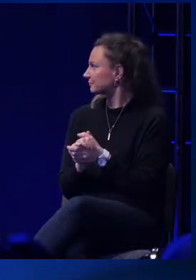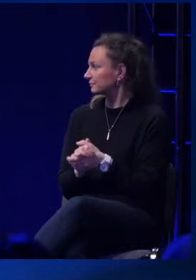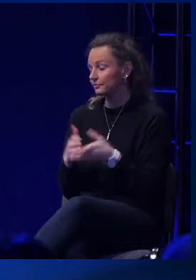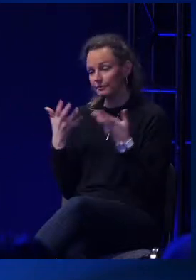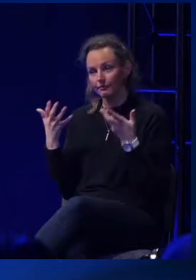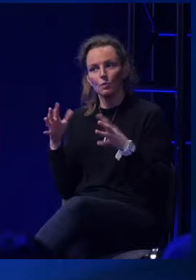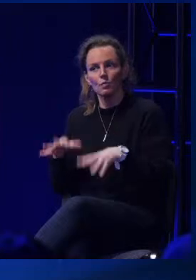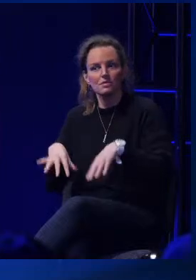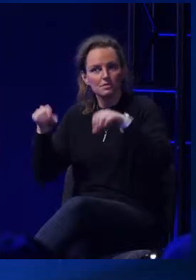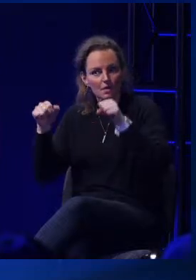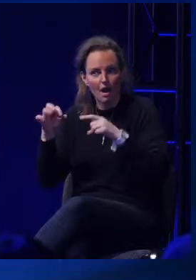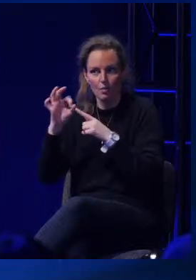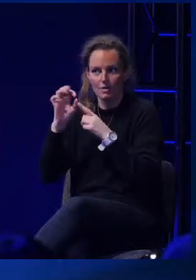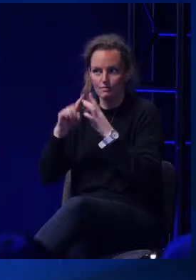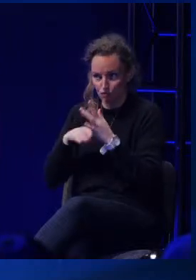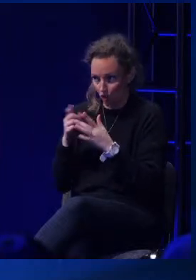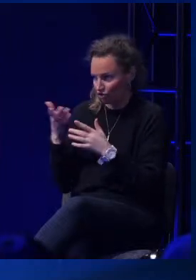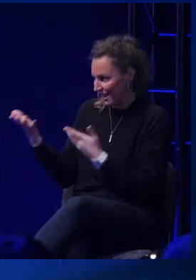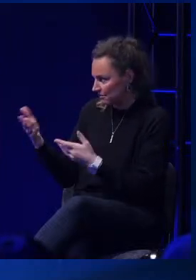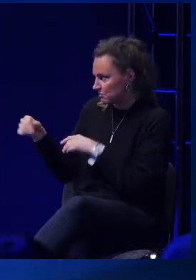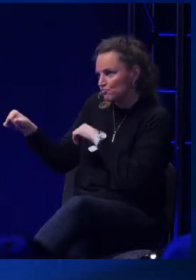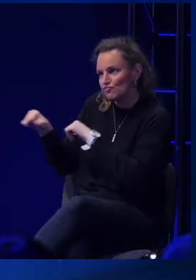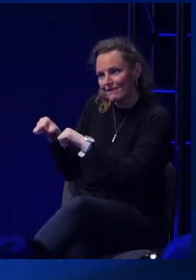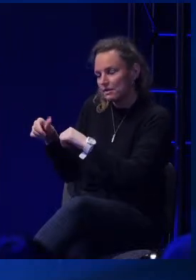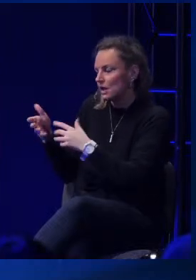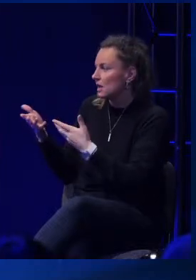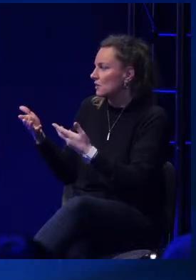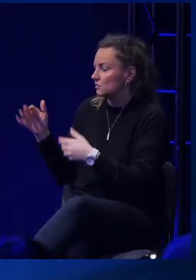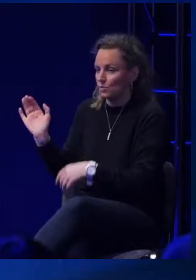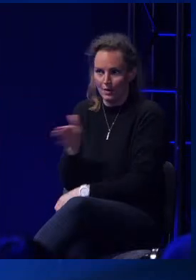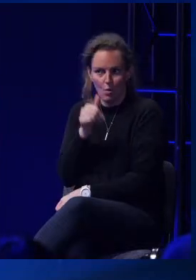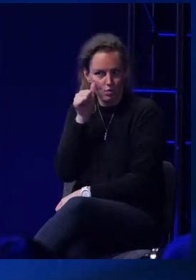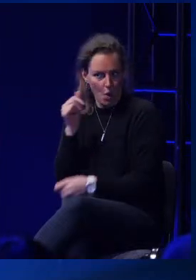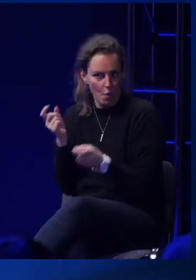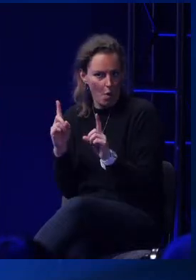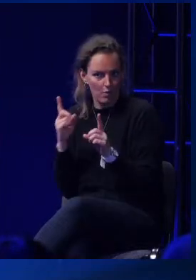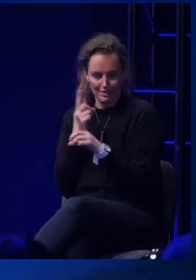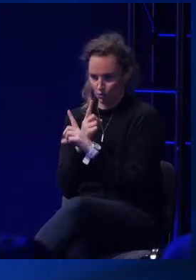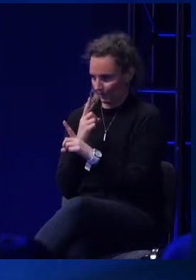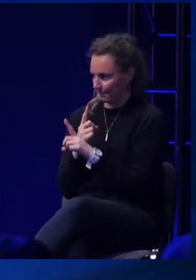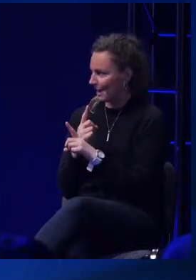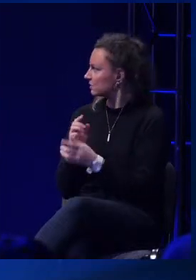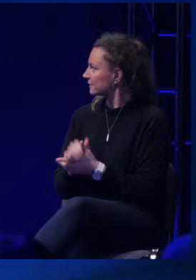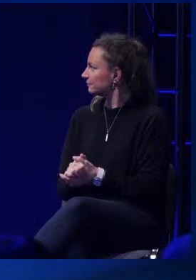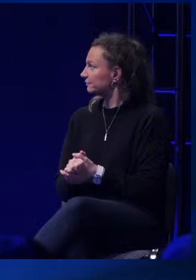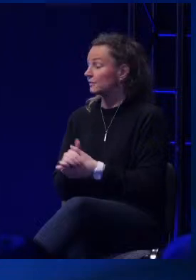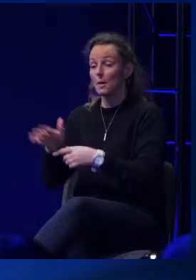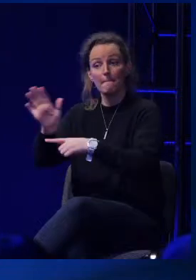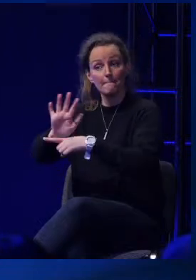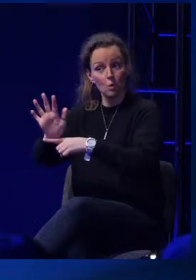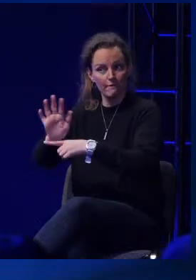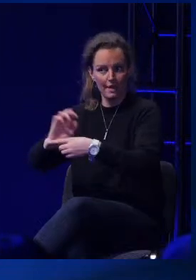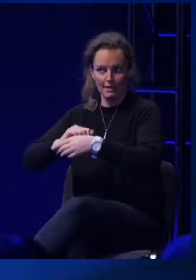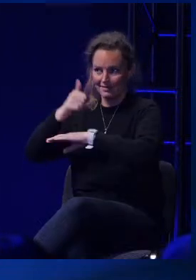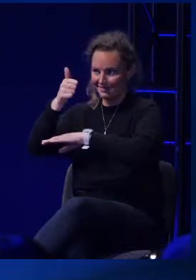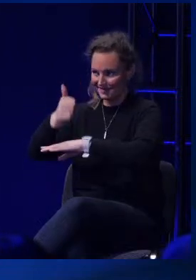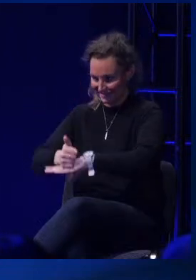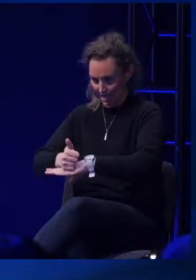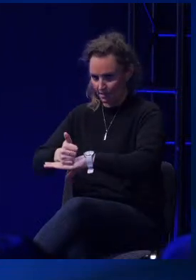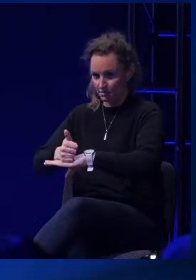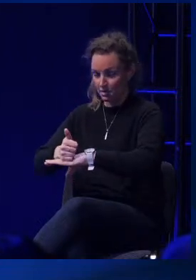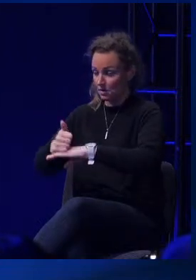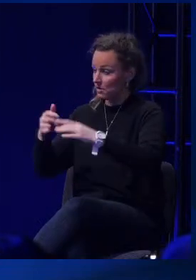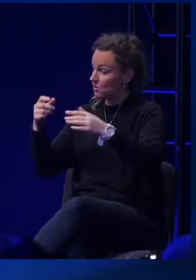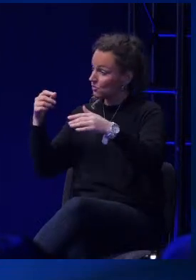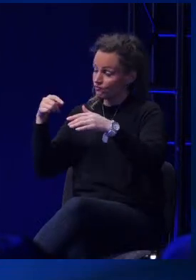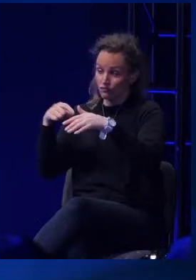with the project Vermiglio, just briefly, so we all know what we're talking about. The movie, it is set in a remote